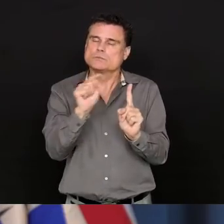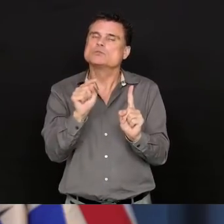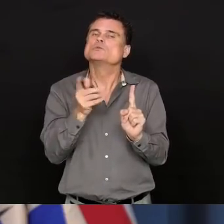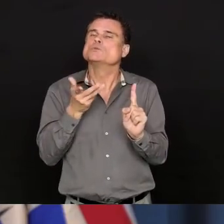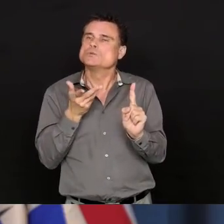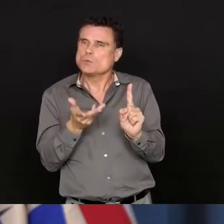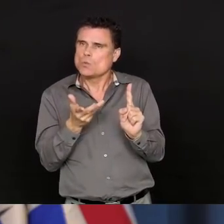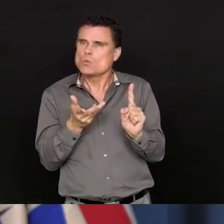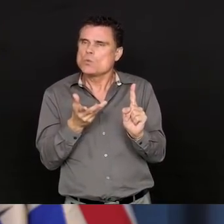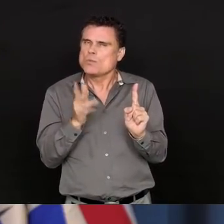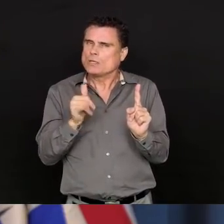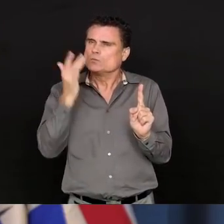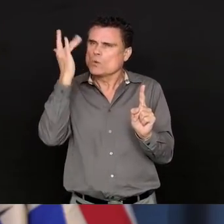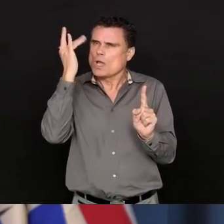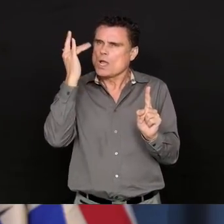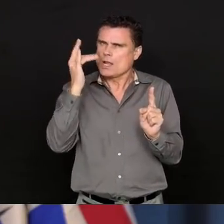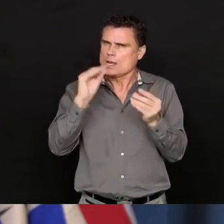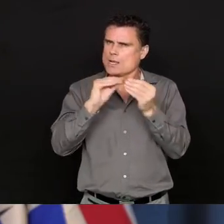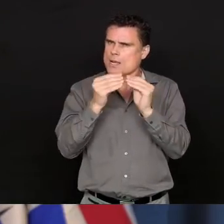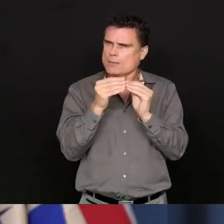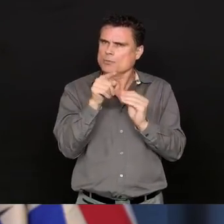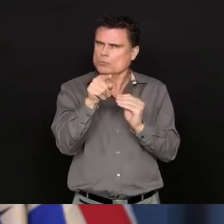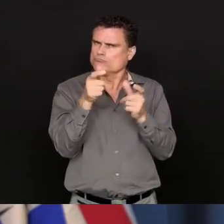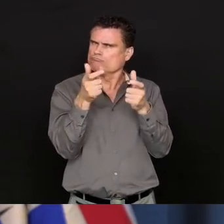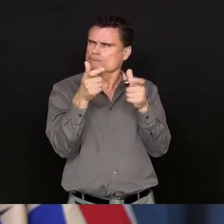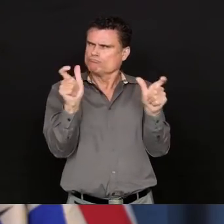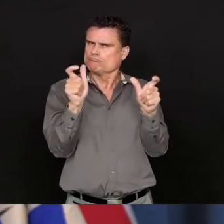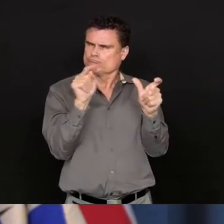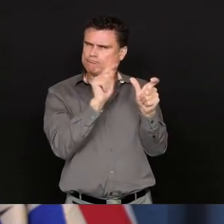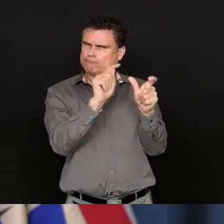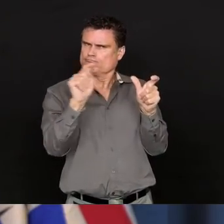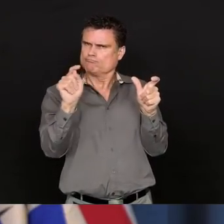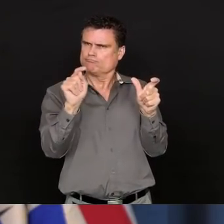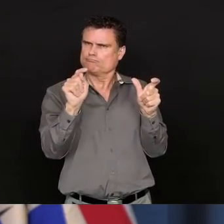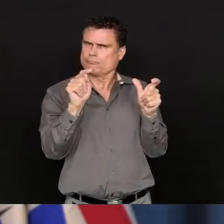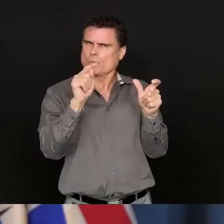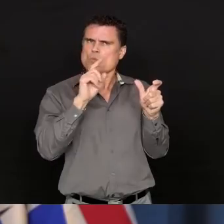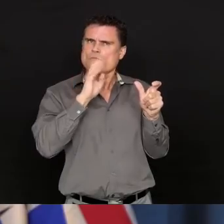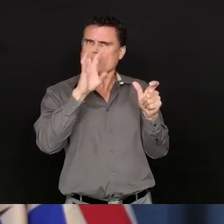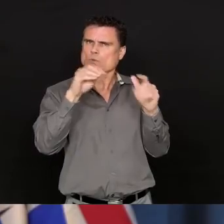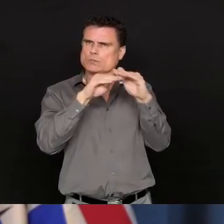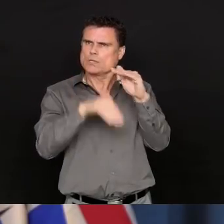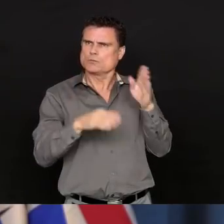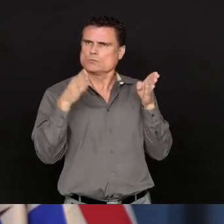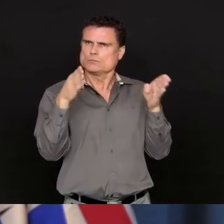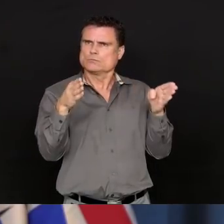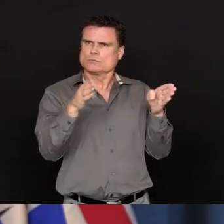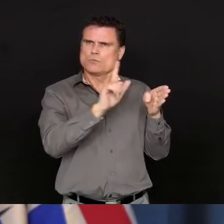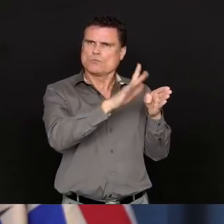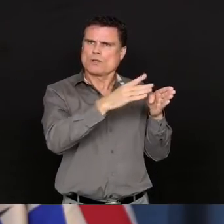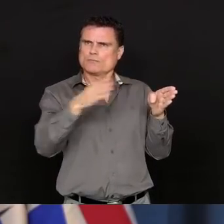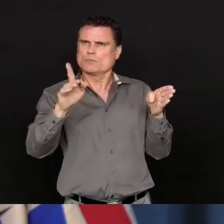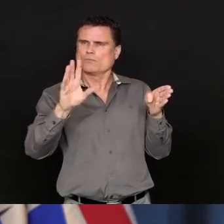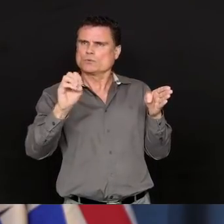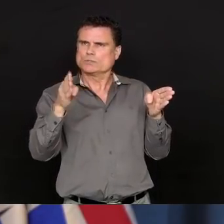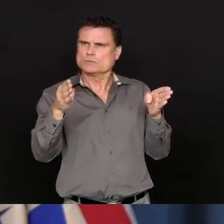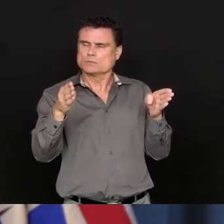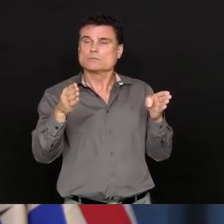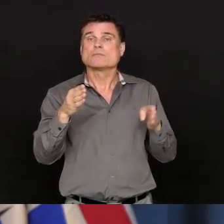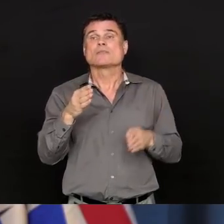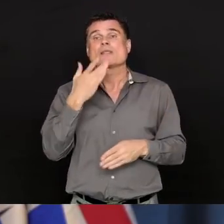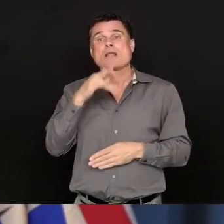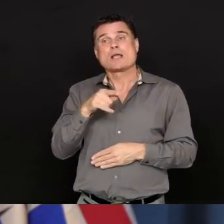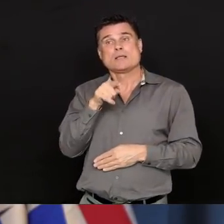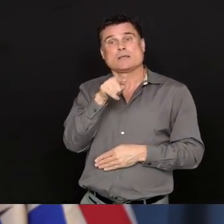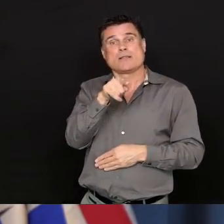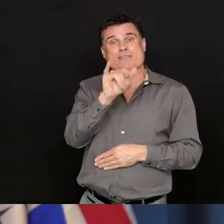have been, thankfully, lucky, if you will, in that we've had very few hospitalizations and no deaths